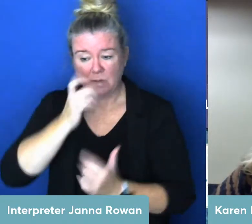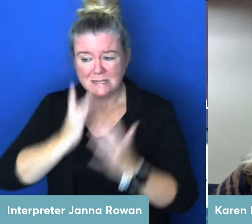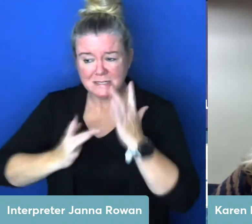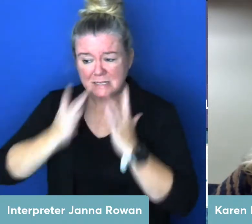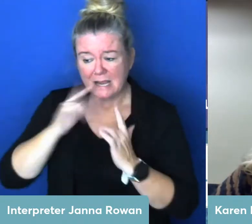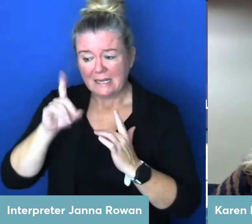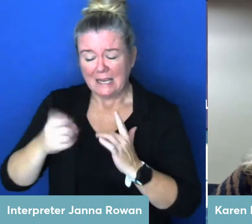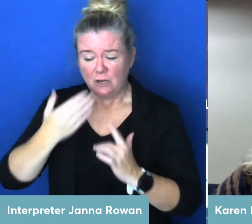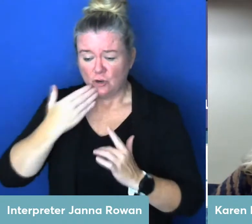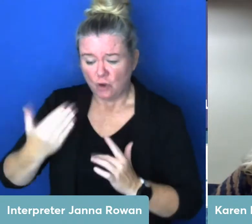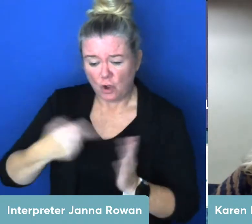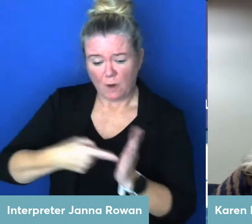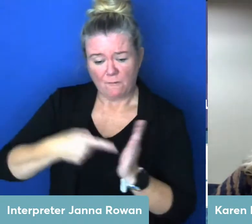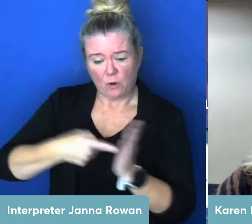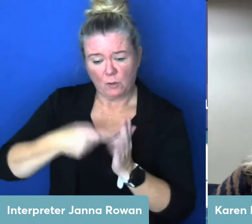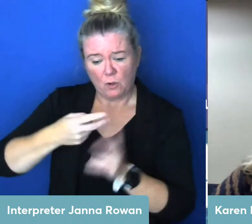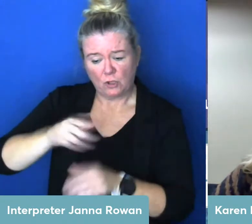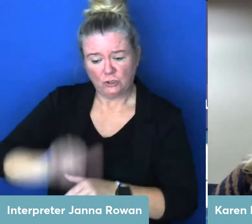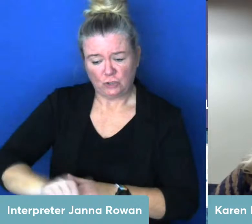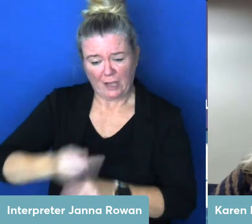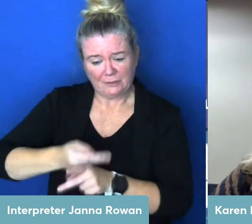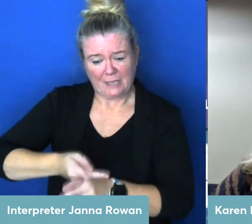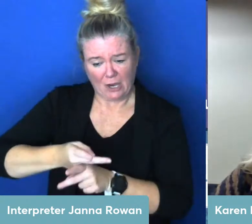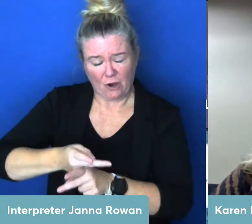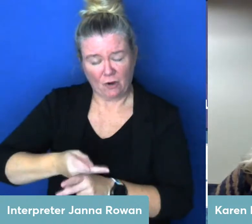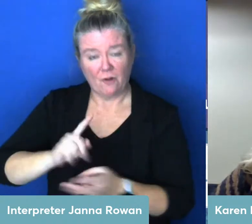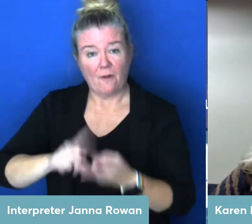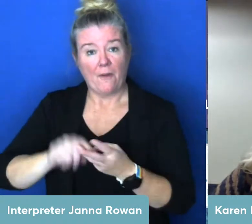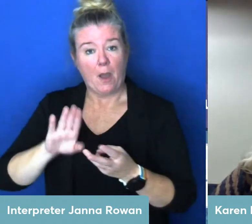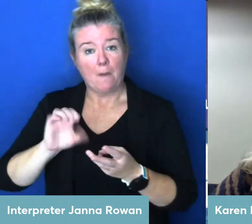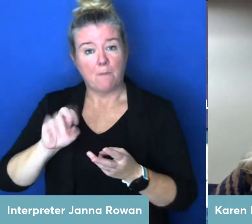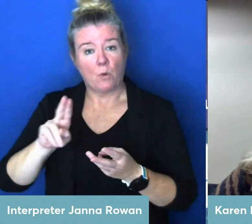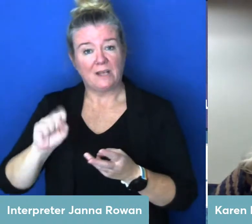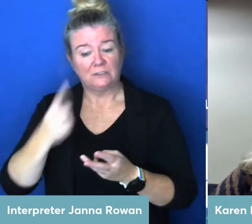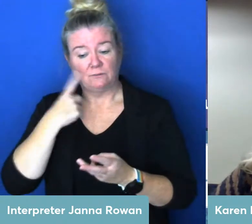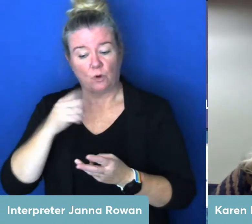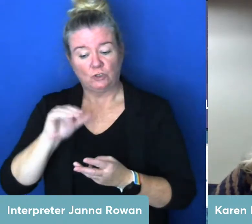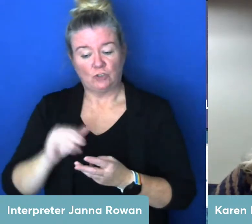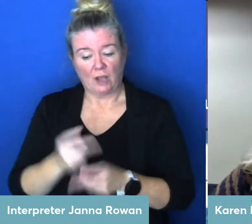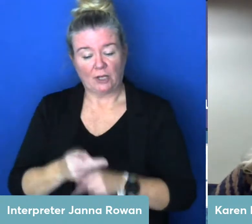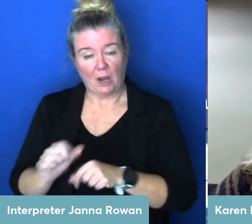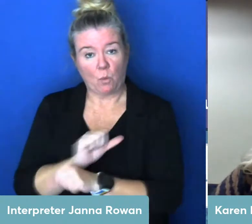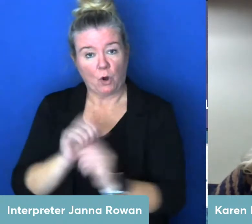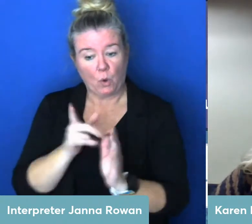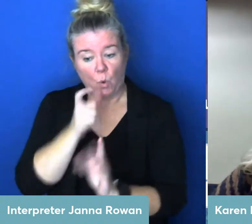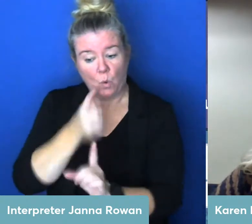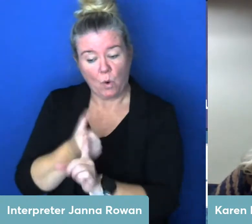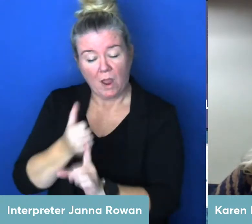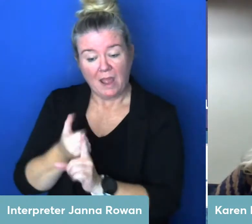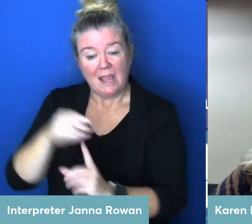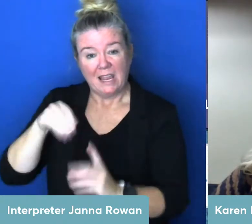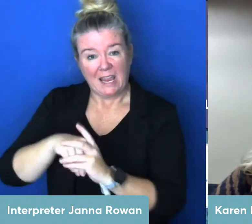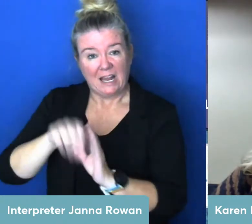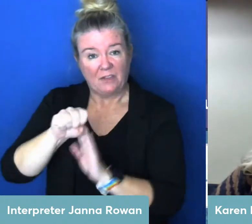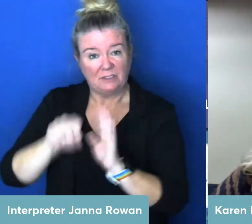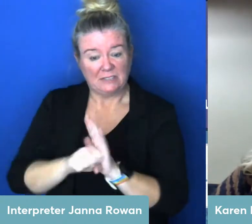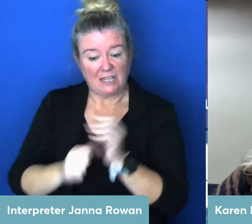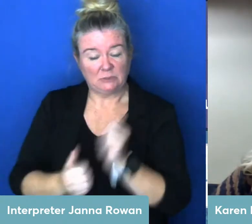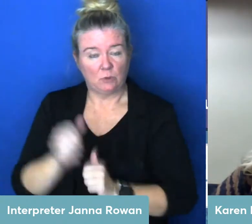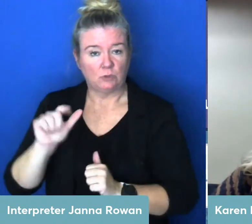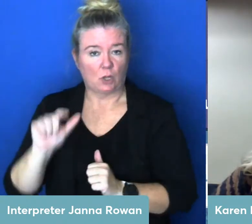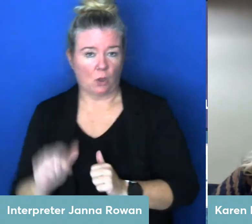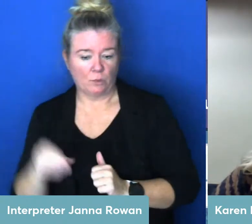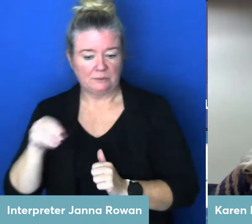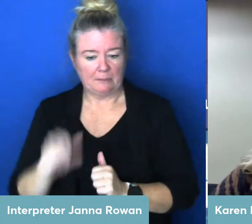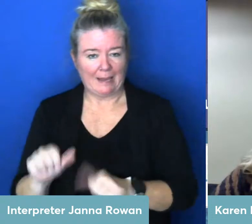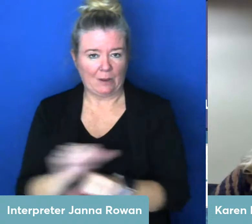high-quality, affordable childcare, bonuses for childcare workers who are among the state's lowest paid